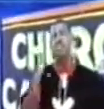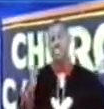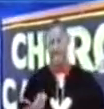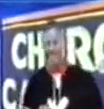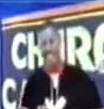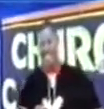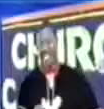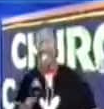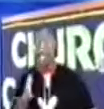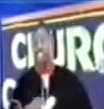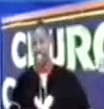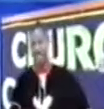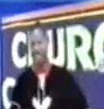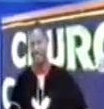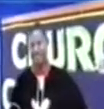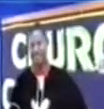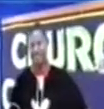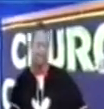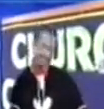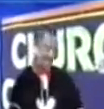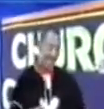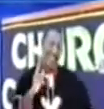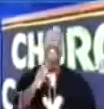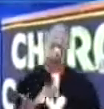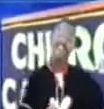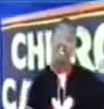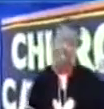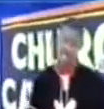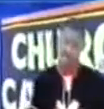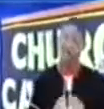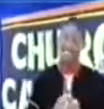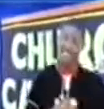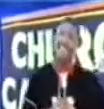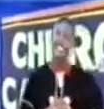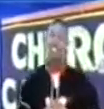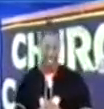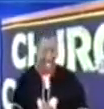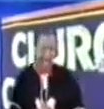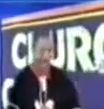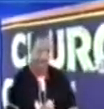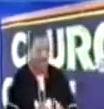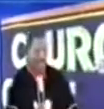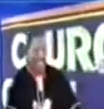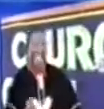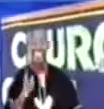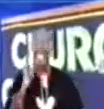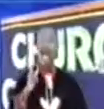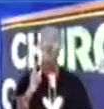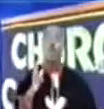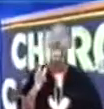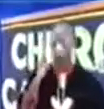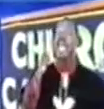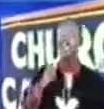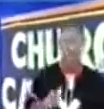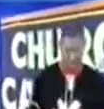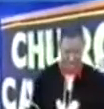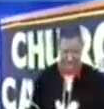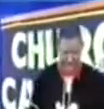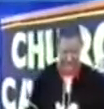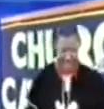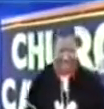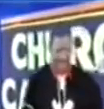asori no nyinara e church ya mo. Verse 17, Romans chapter 16 said, now I urge